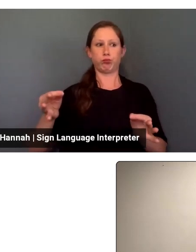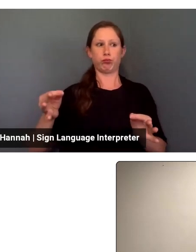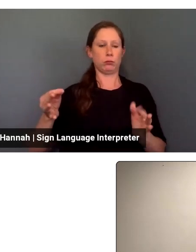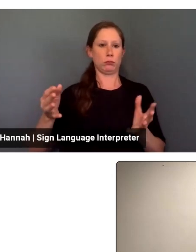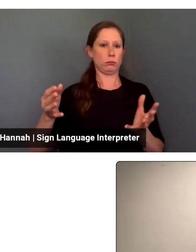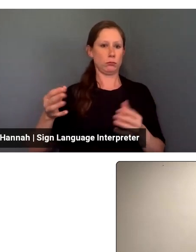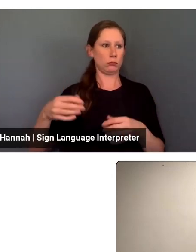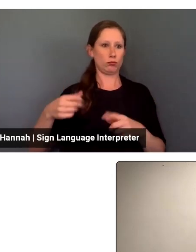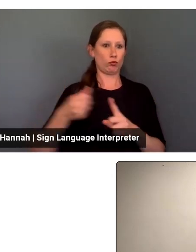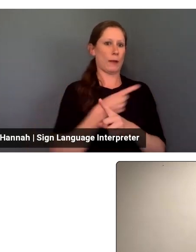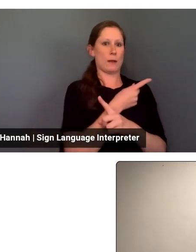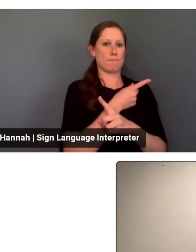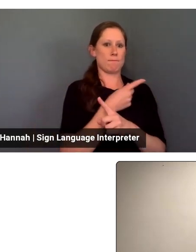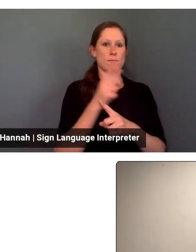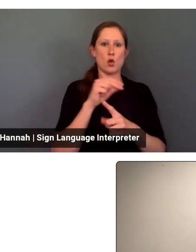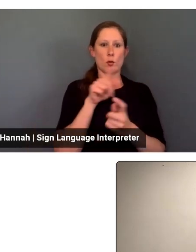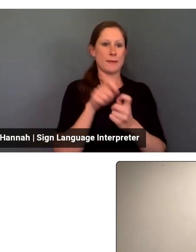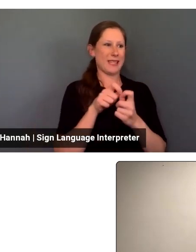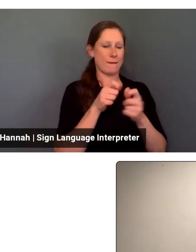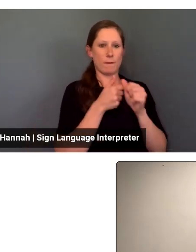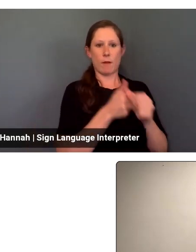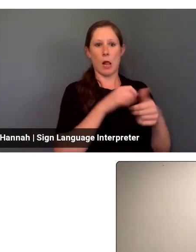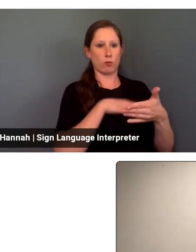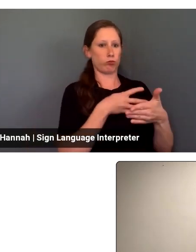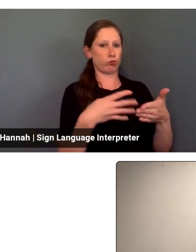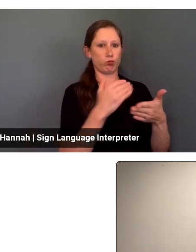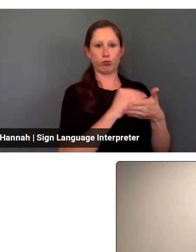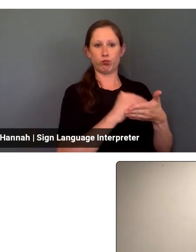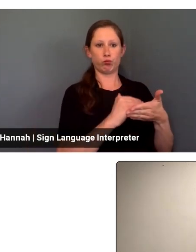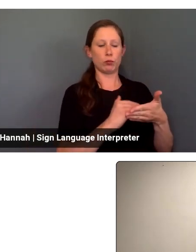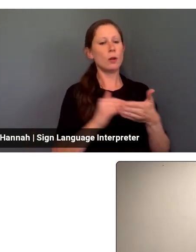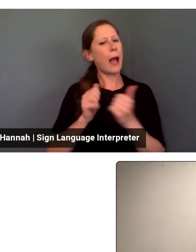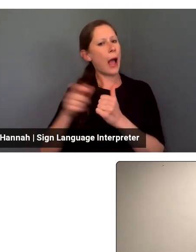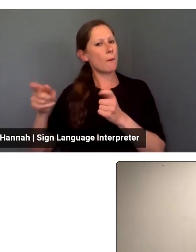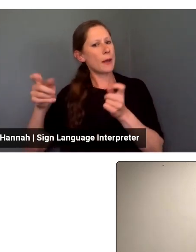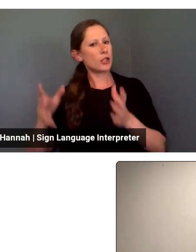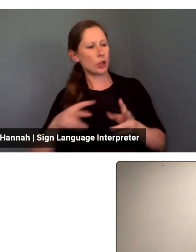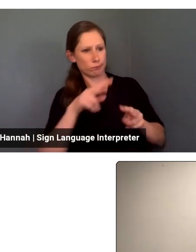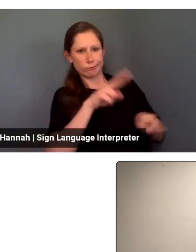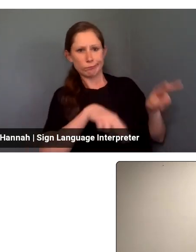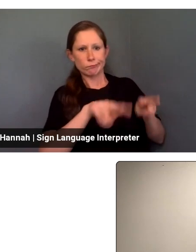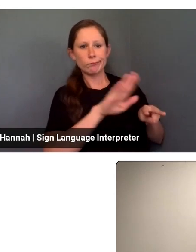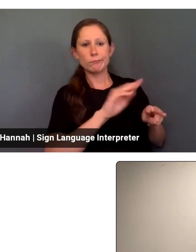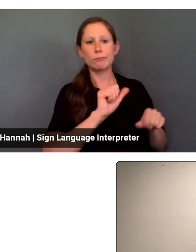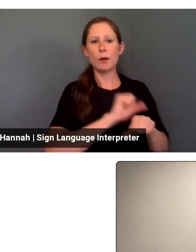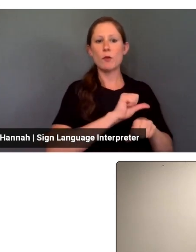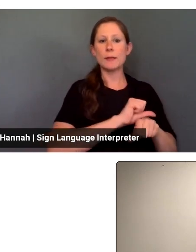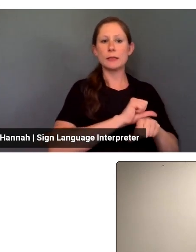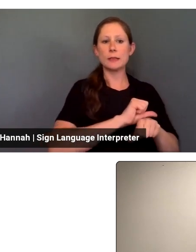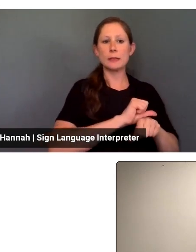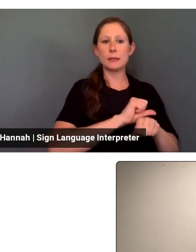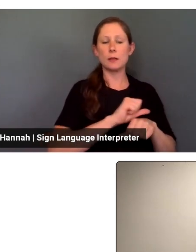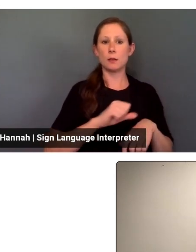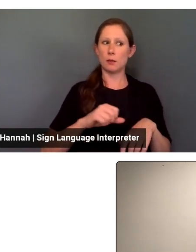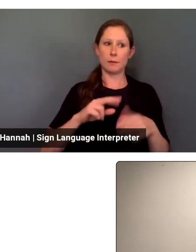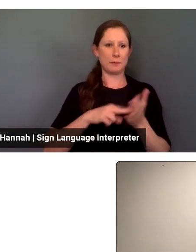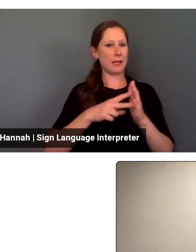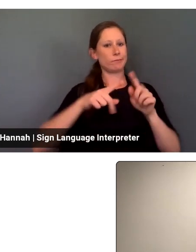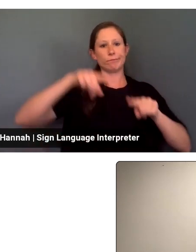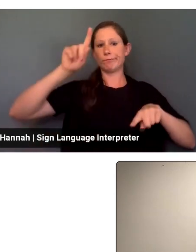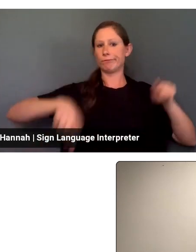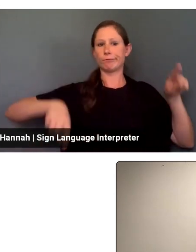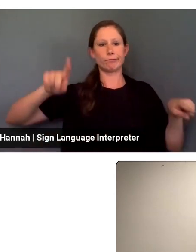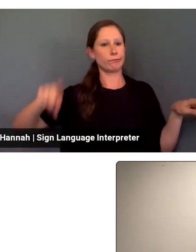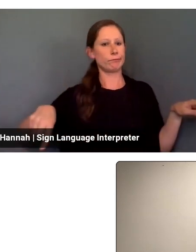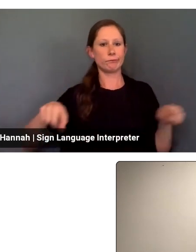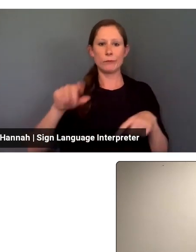manager viewing that employee's performance? And that creates a lot of variation. And Yep. so unless